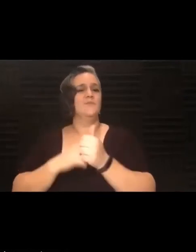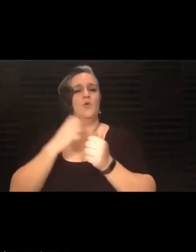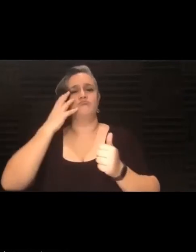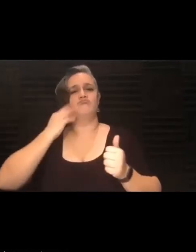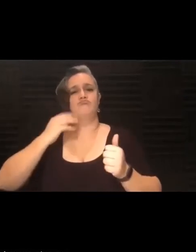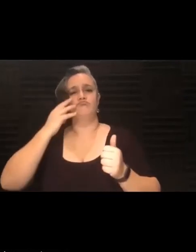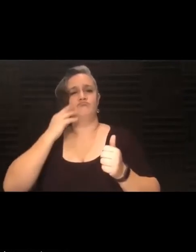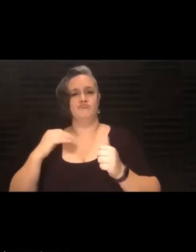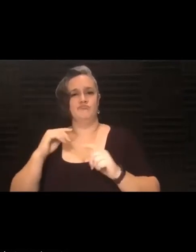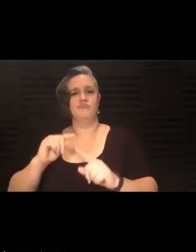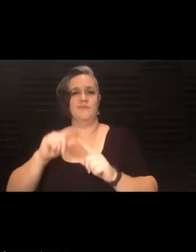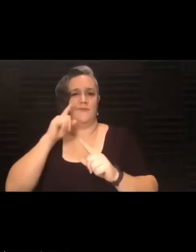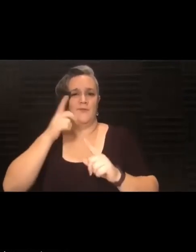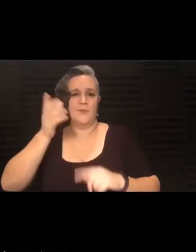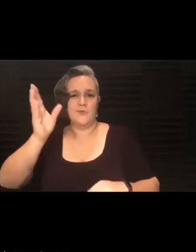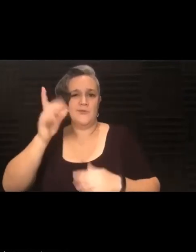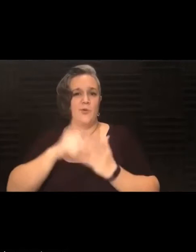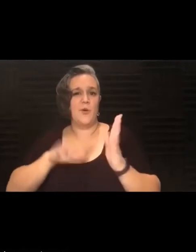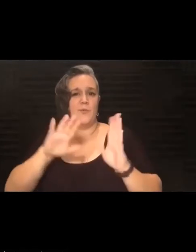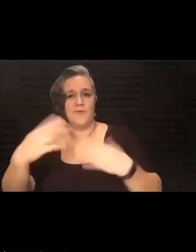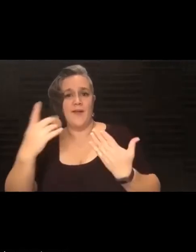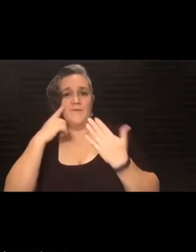in terms of the presentations that we give at the state.